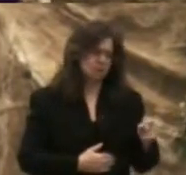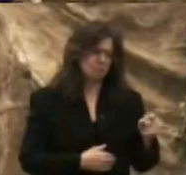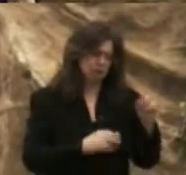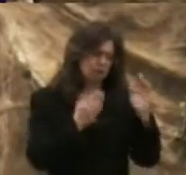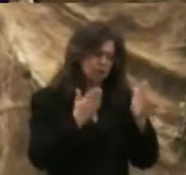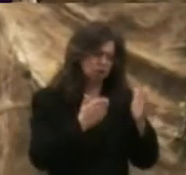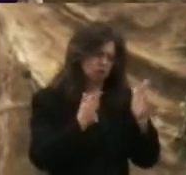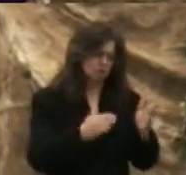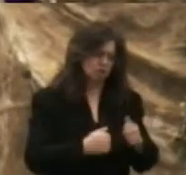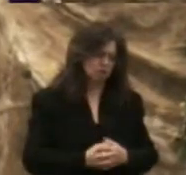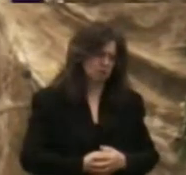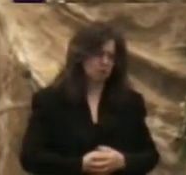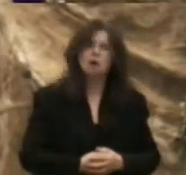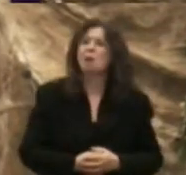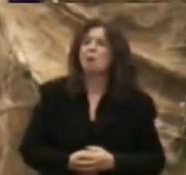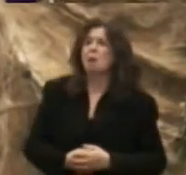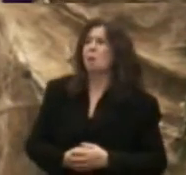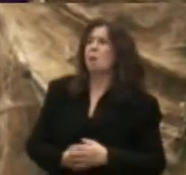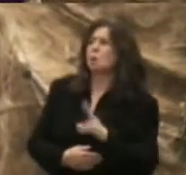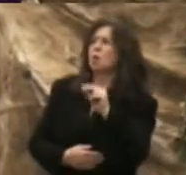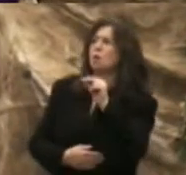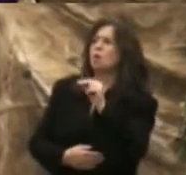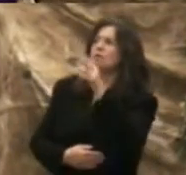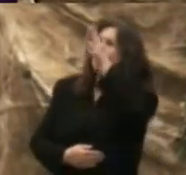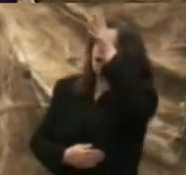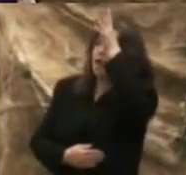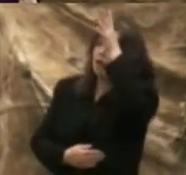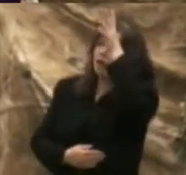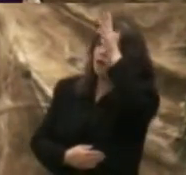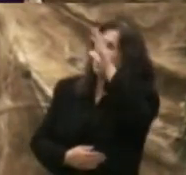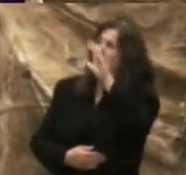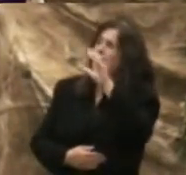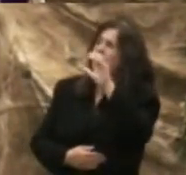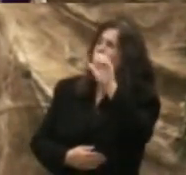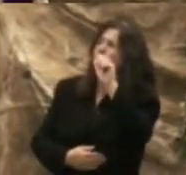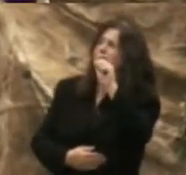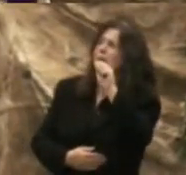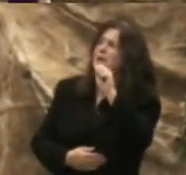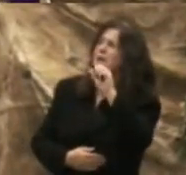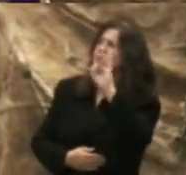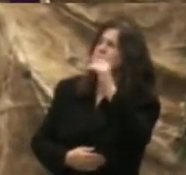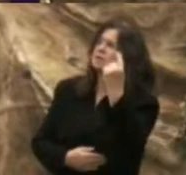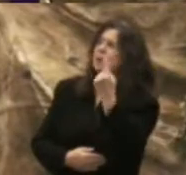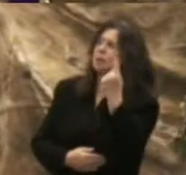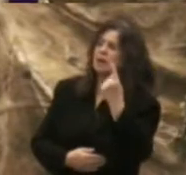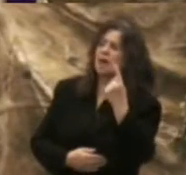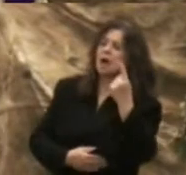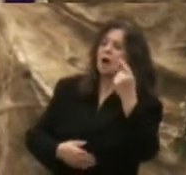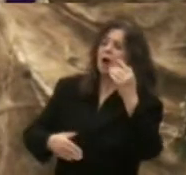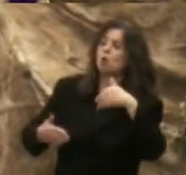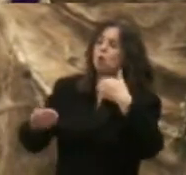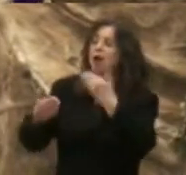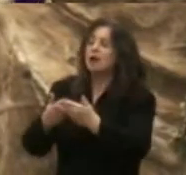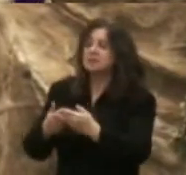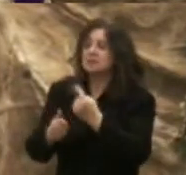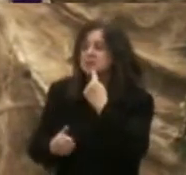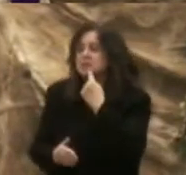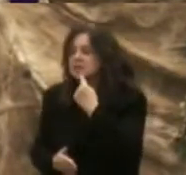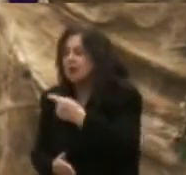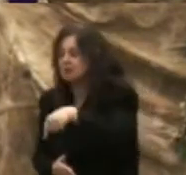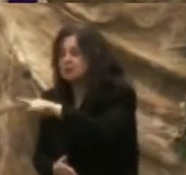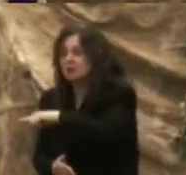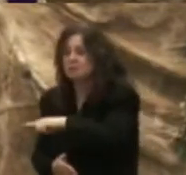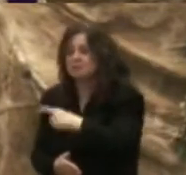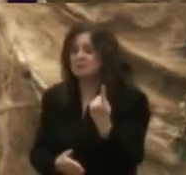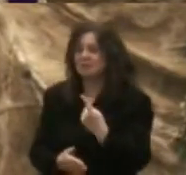He said, "But no, Father Abraham, if someone comes to them from the dead, they will